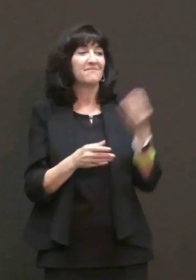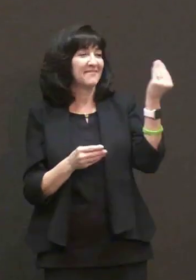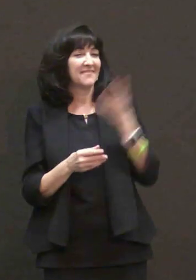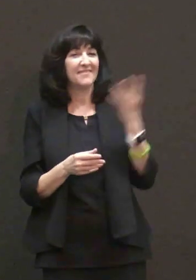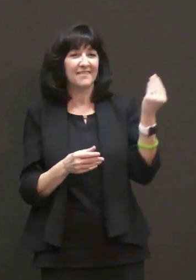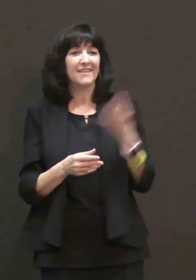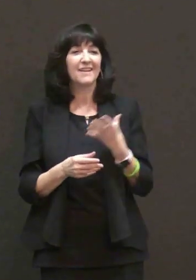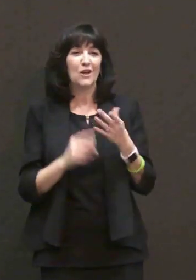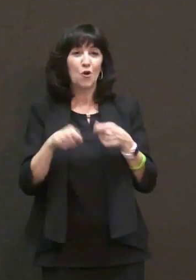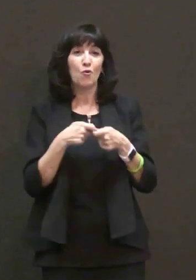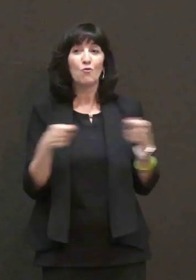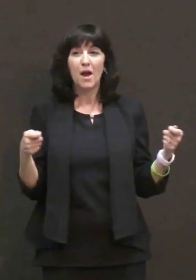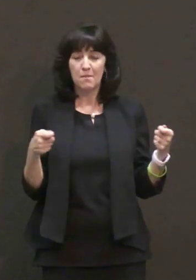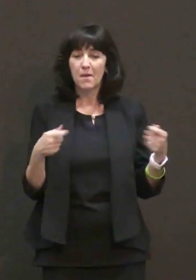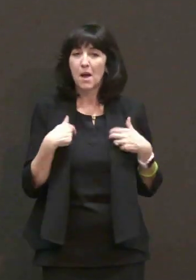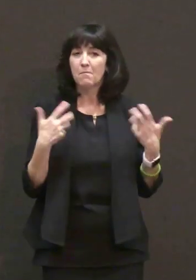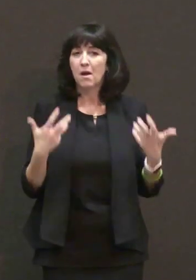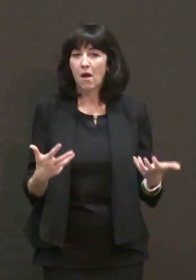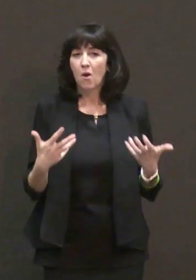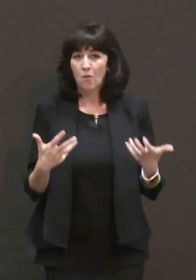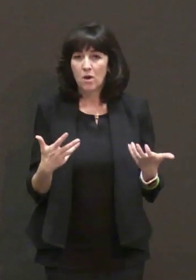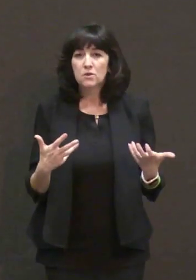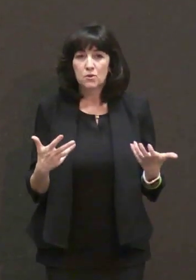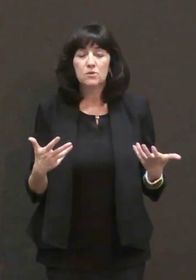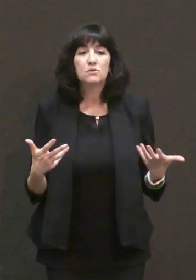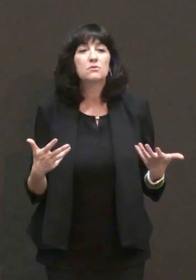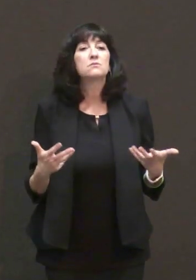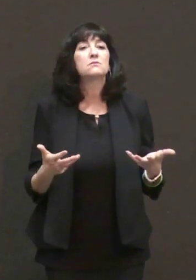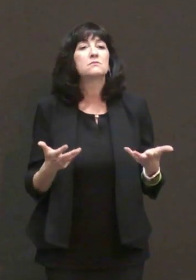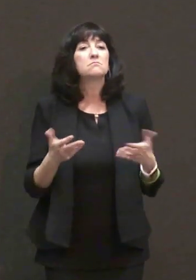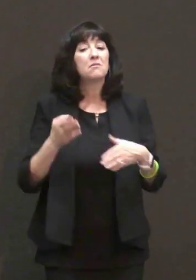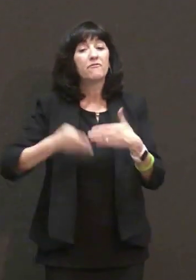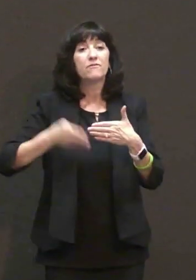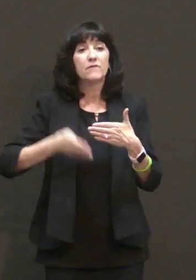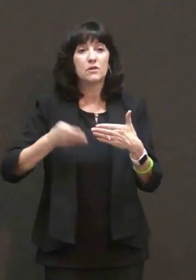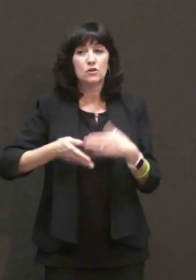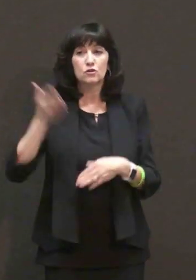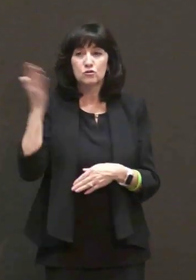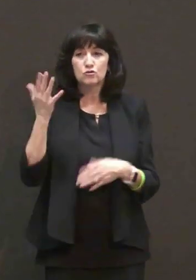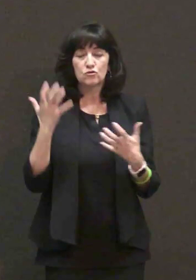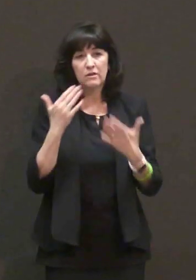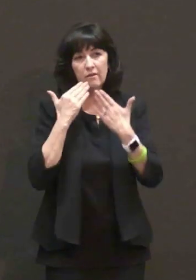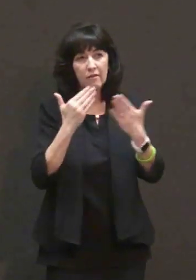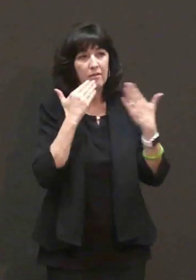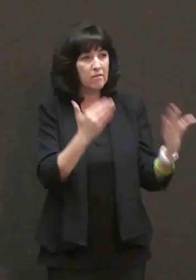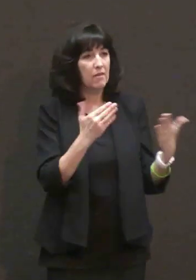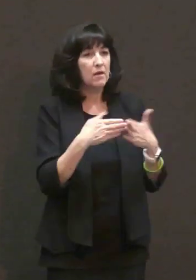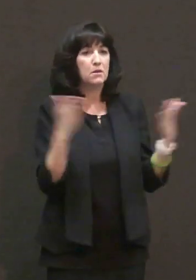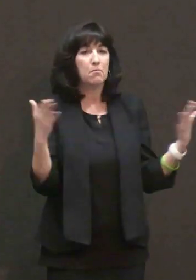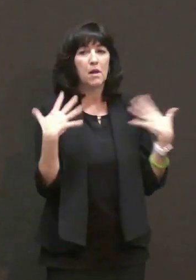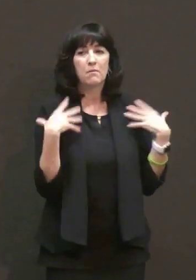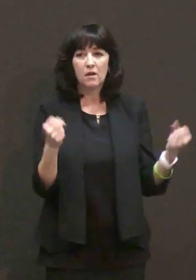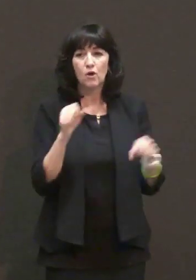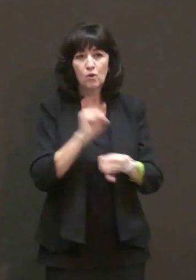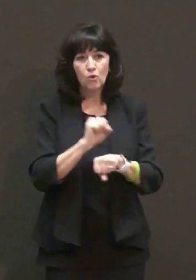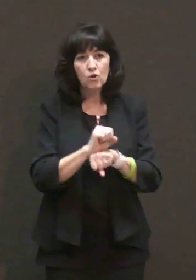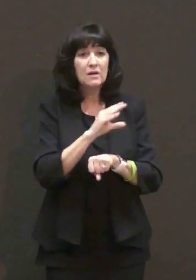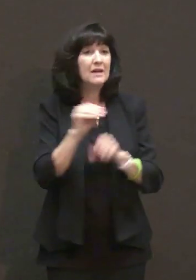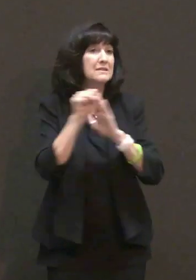to close by thanking all of the workers at Public Health. I also want to thank state employees